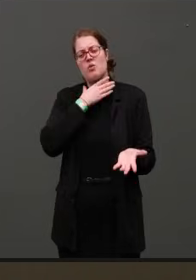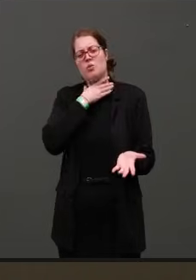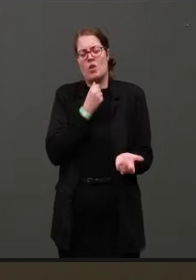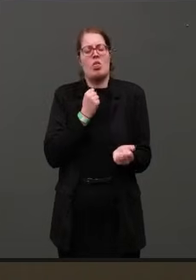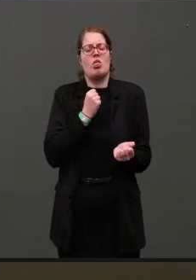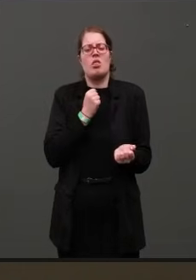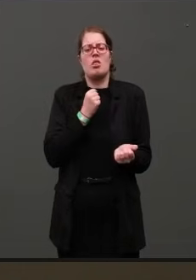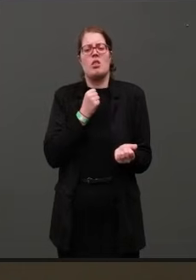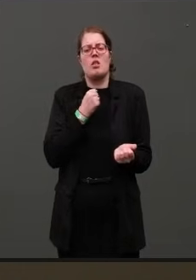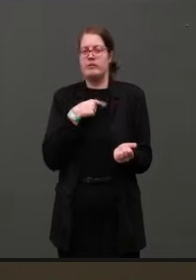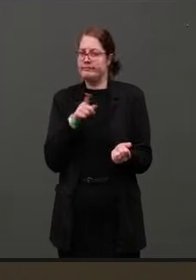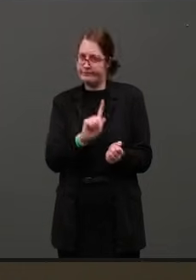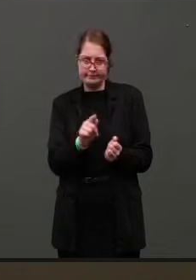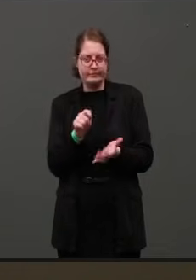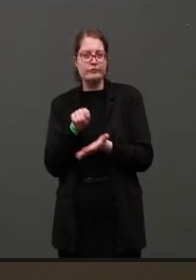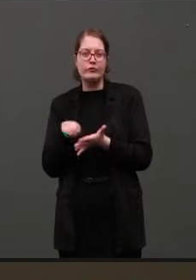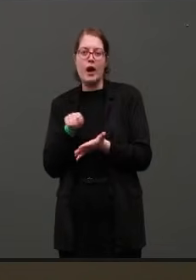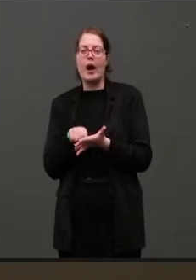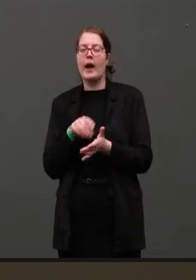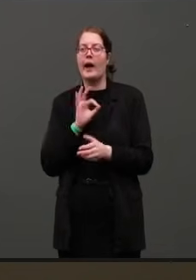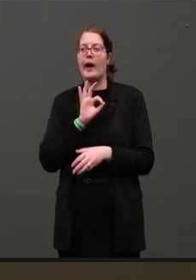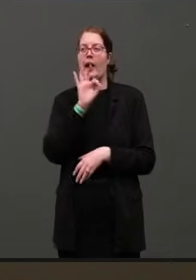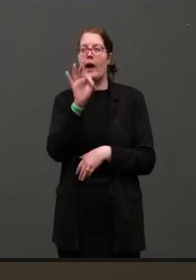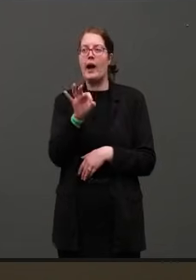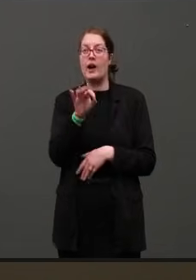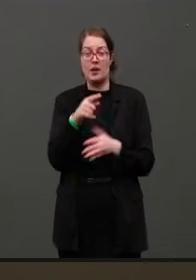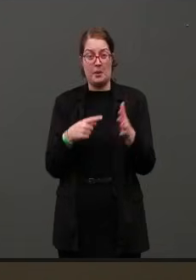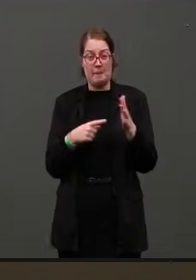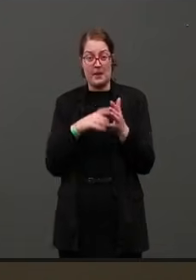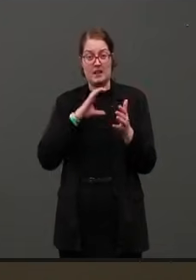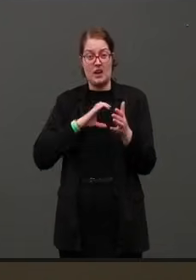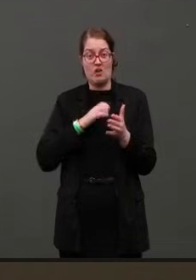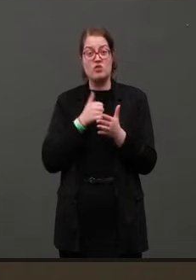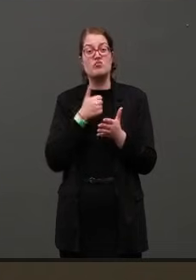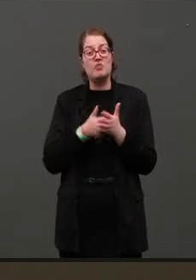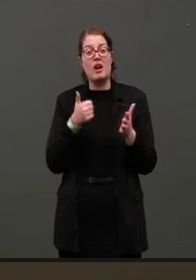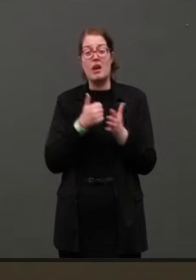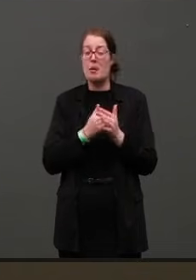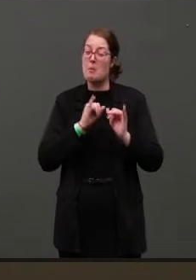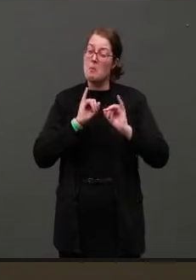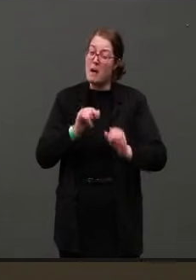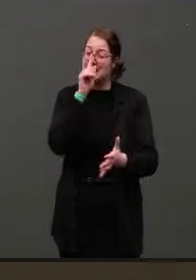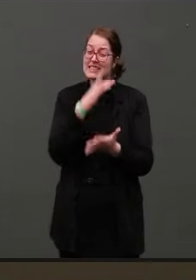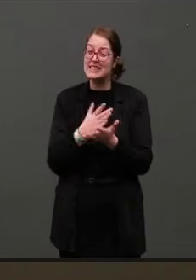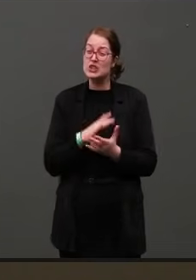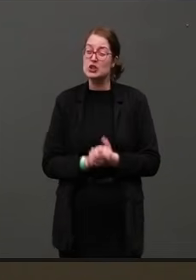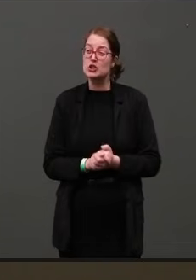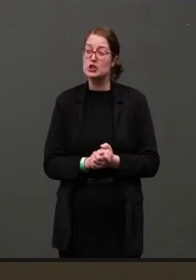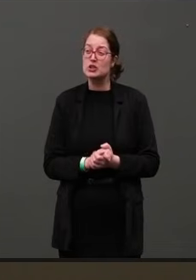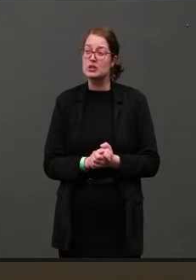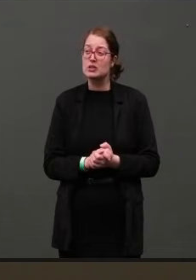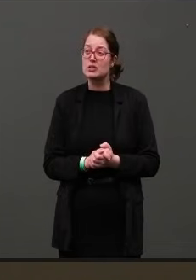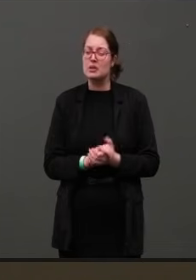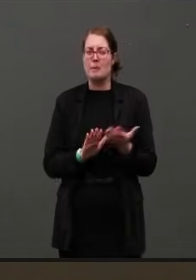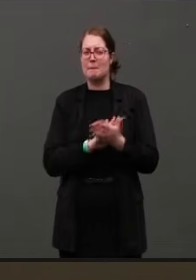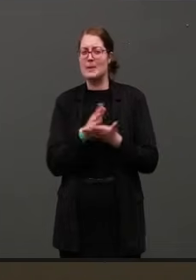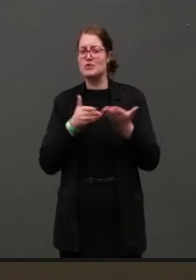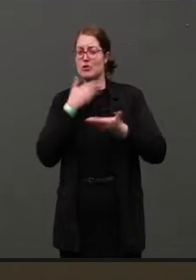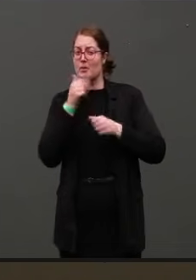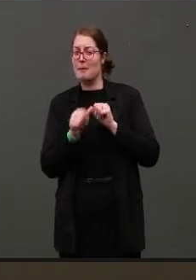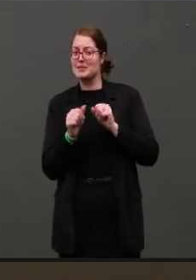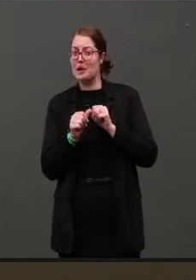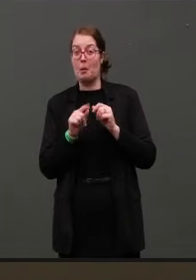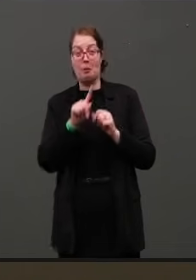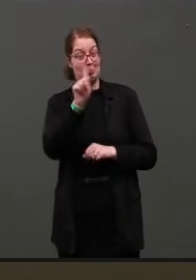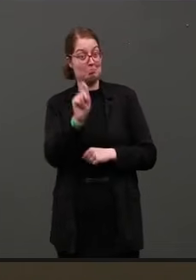to ask, if your main character regularly makes terrible decisions, does it make your story better?